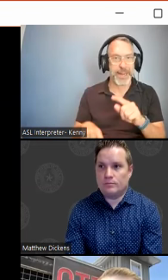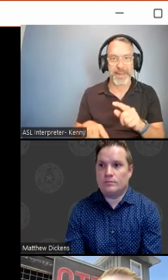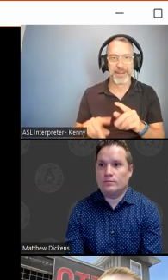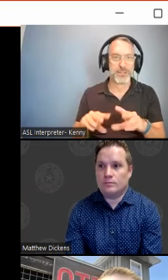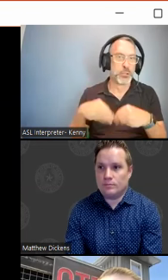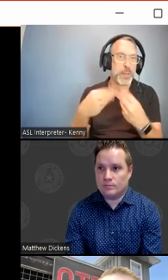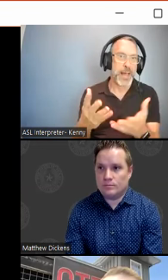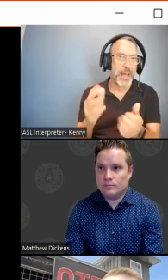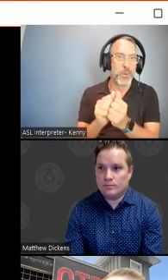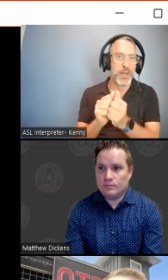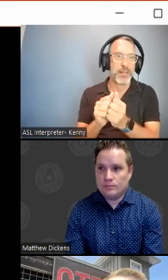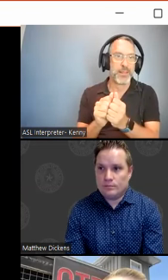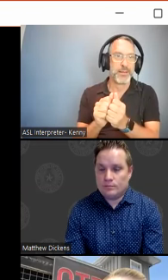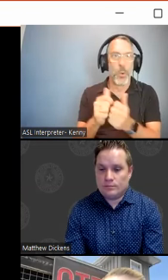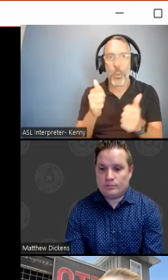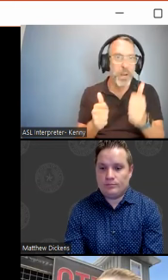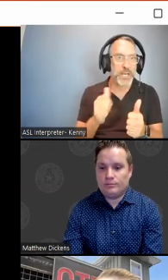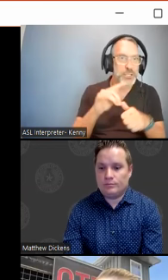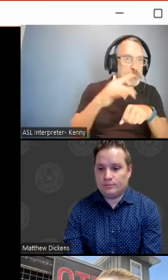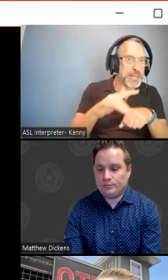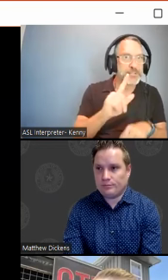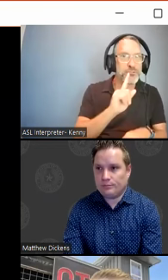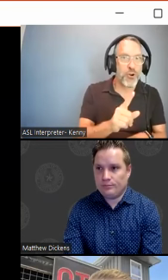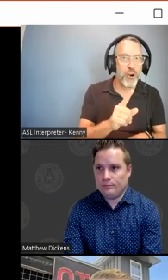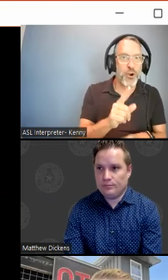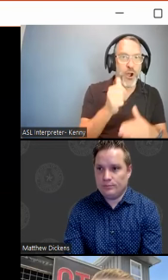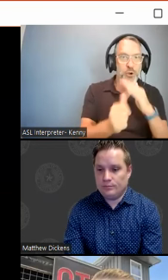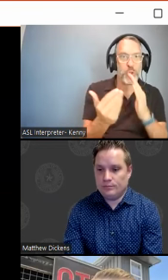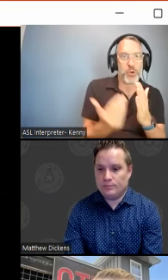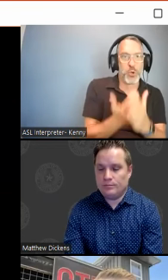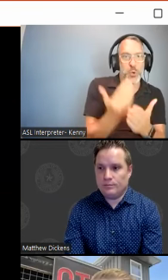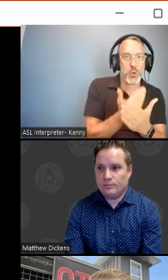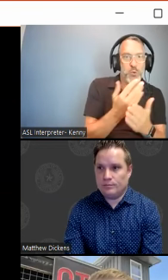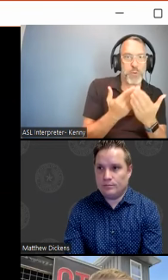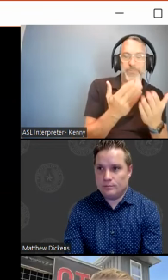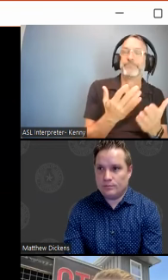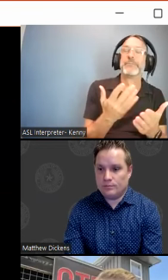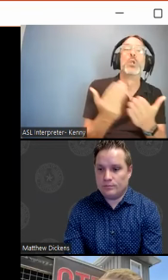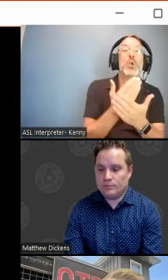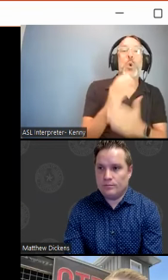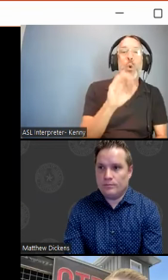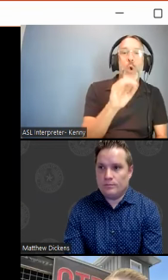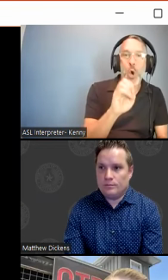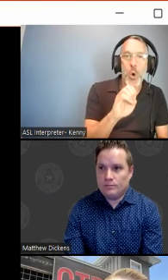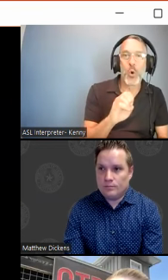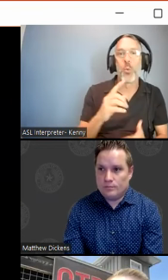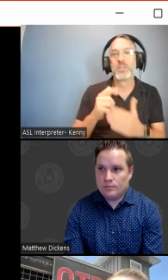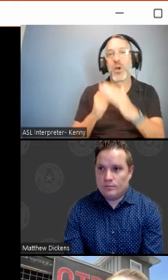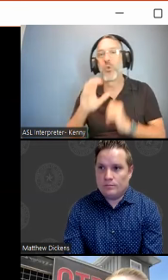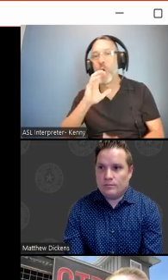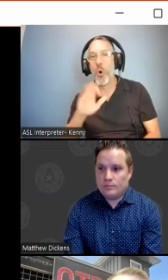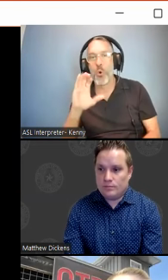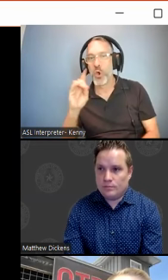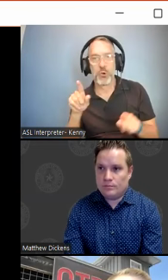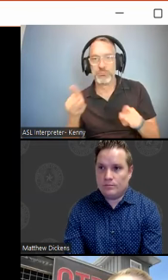supply them which spaces are under the newest code and what's under the old.